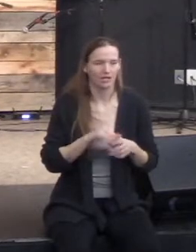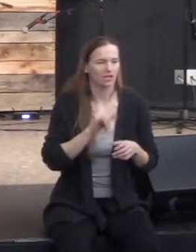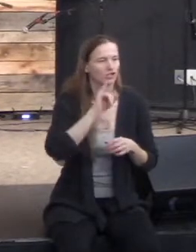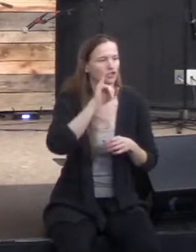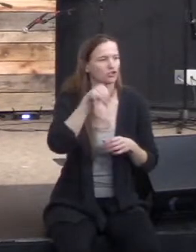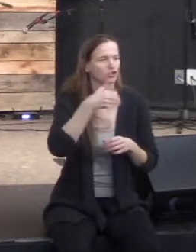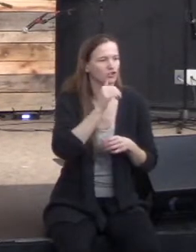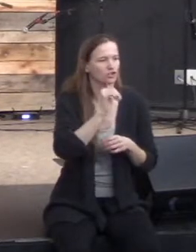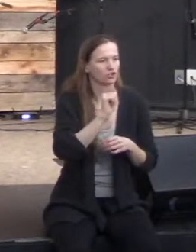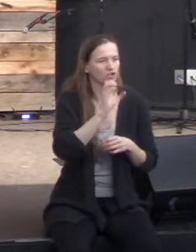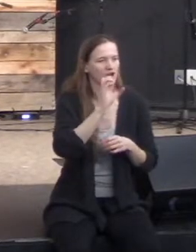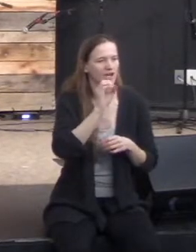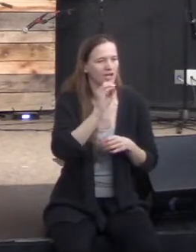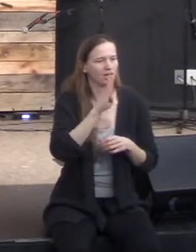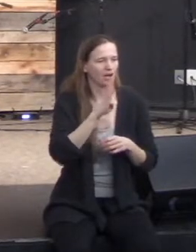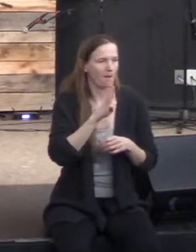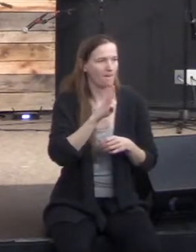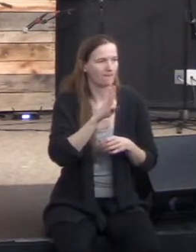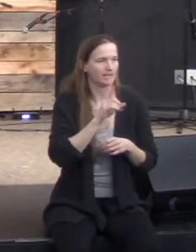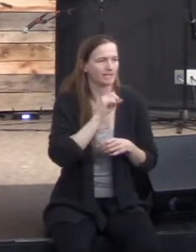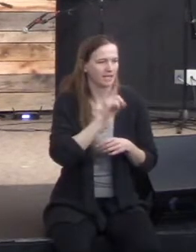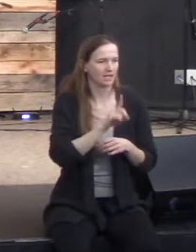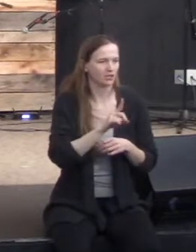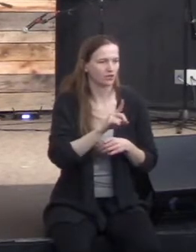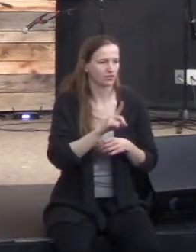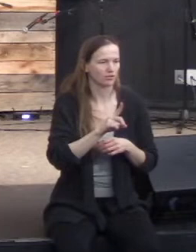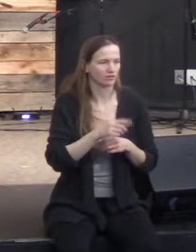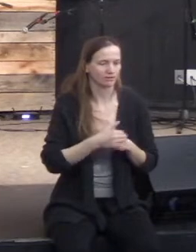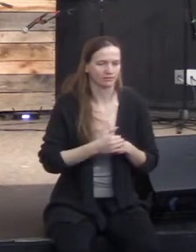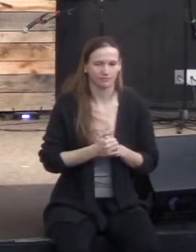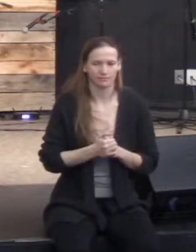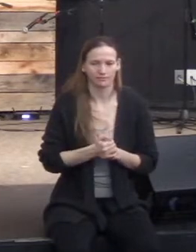Jacob, he answered.